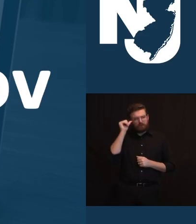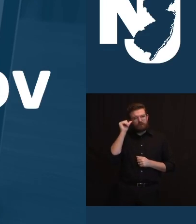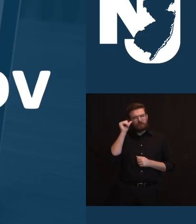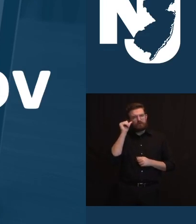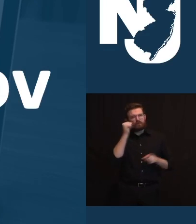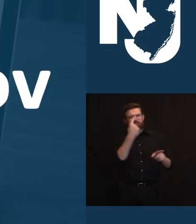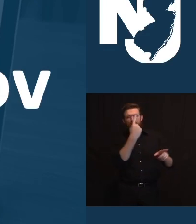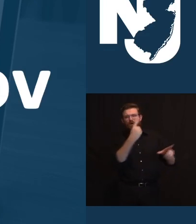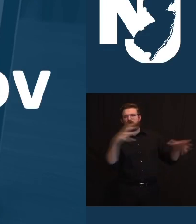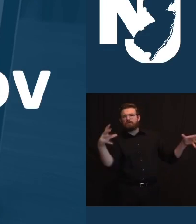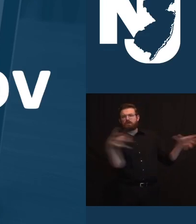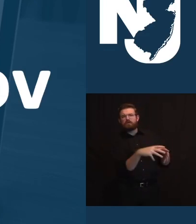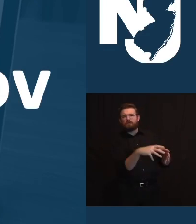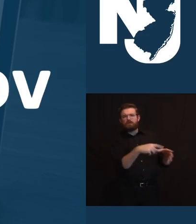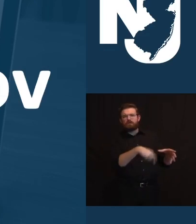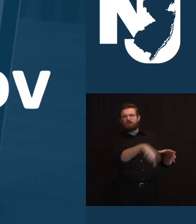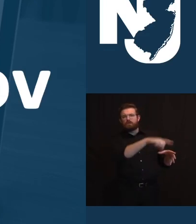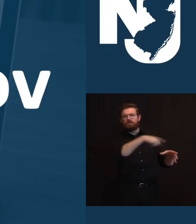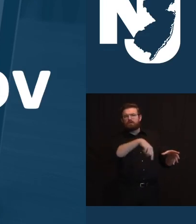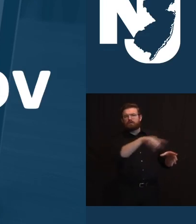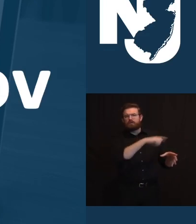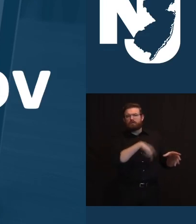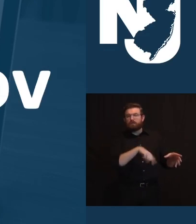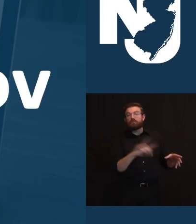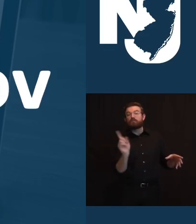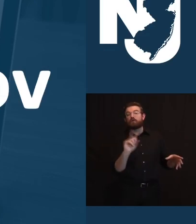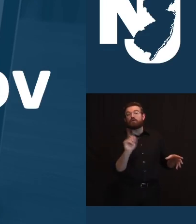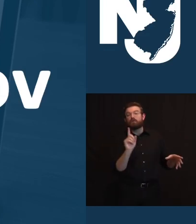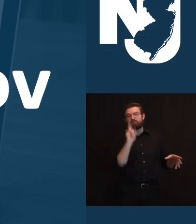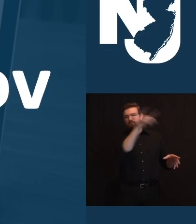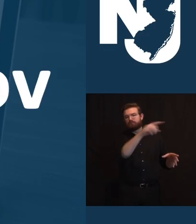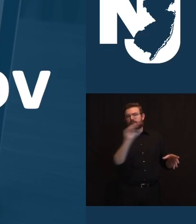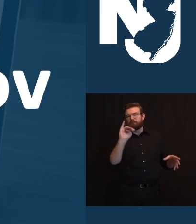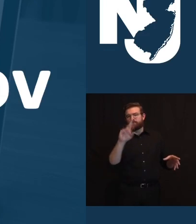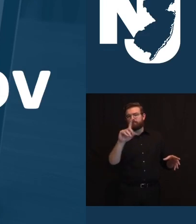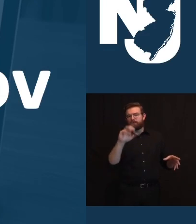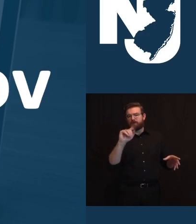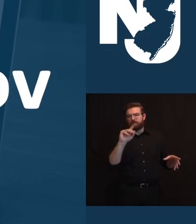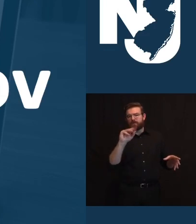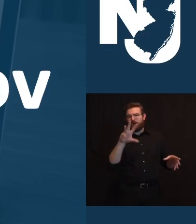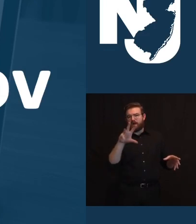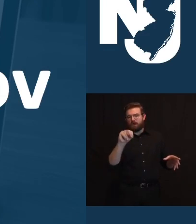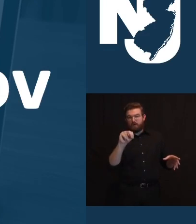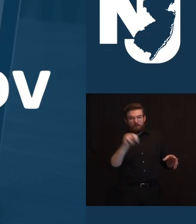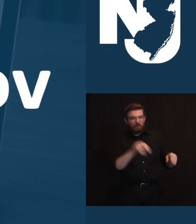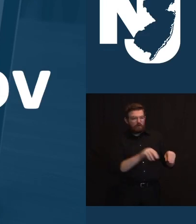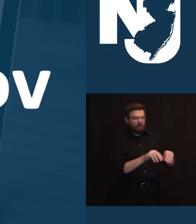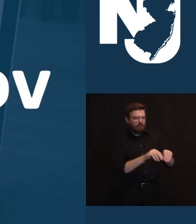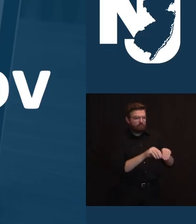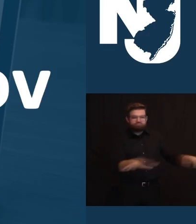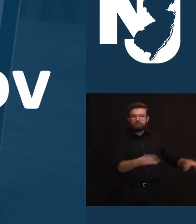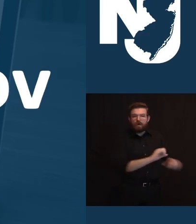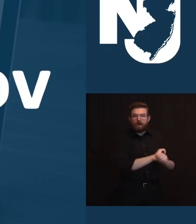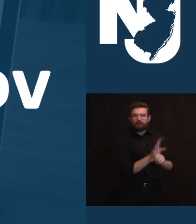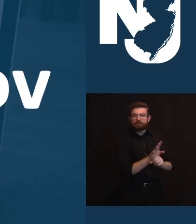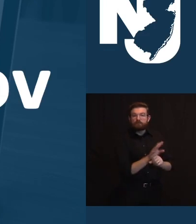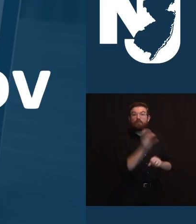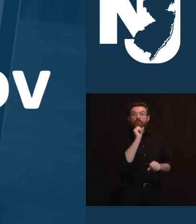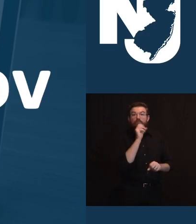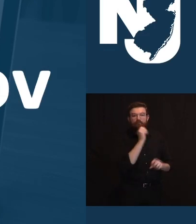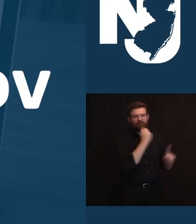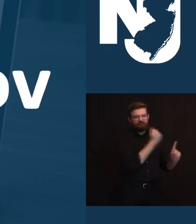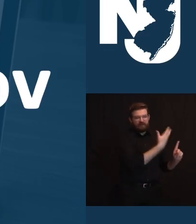teenagers. As we know, a bunch of young people ages 15 to 19 have since tested positive. First, I want to